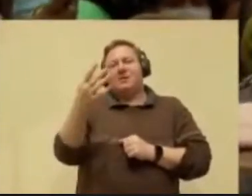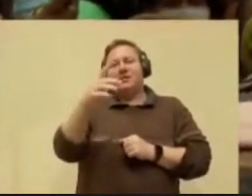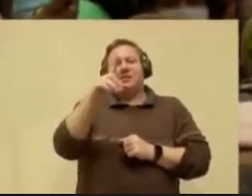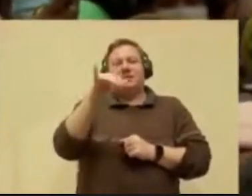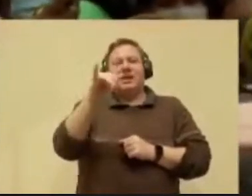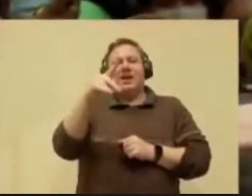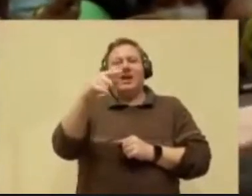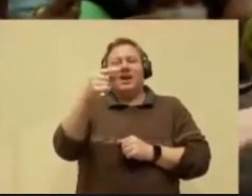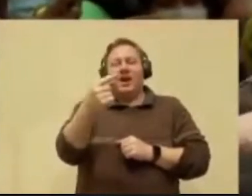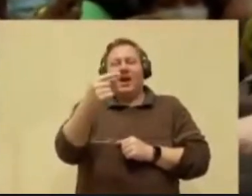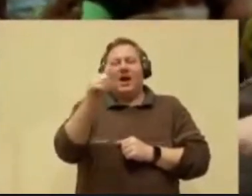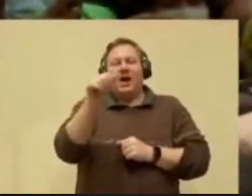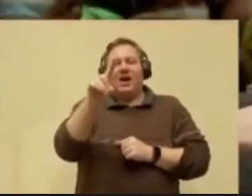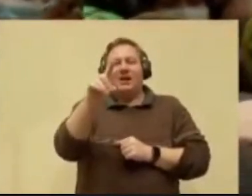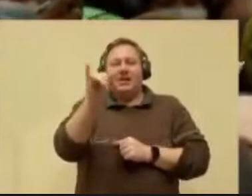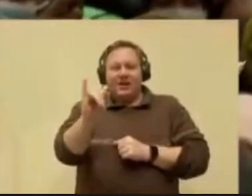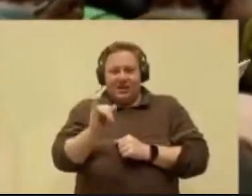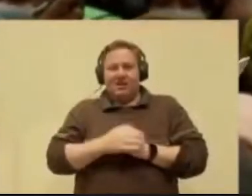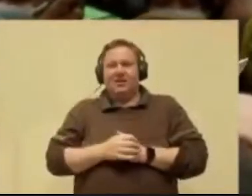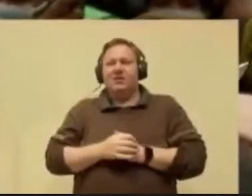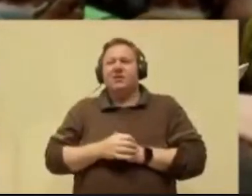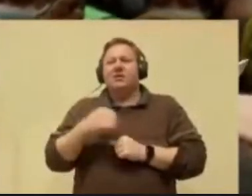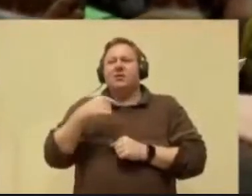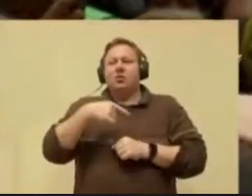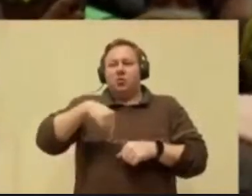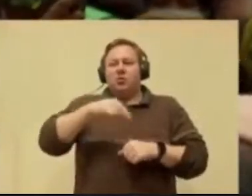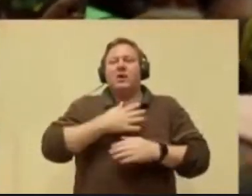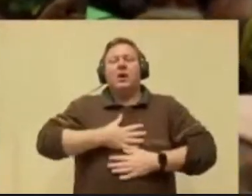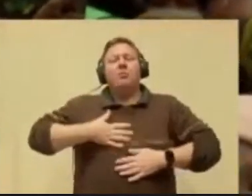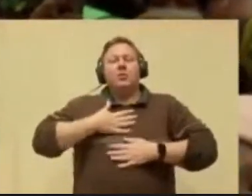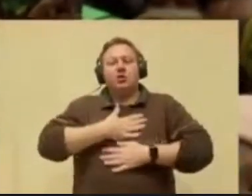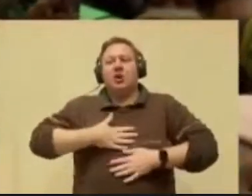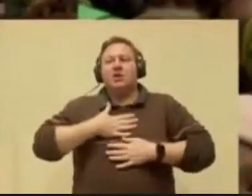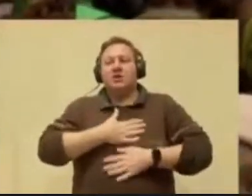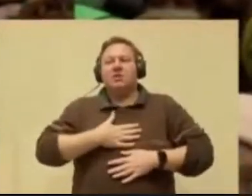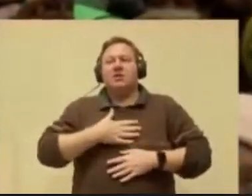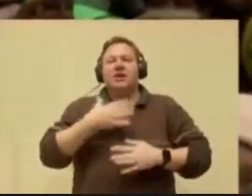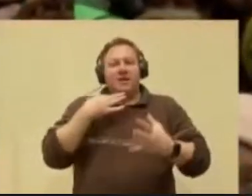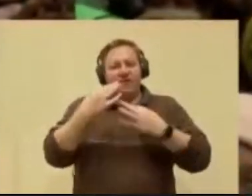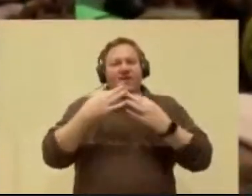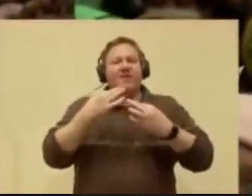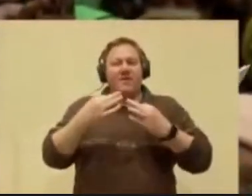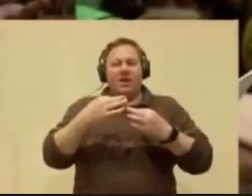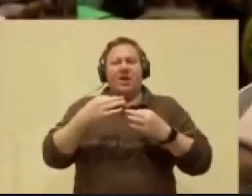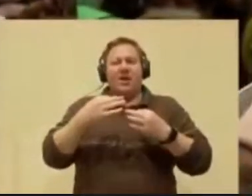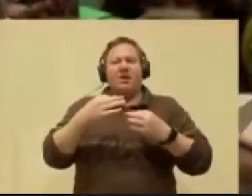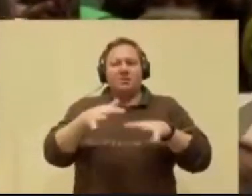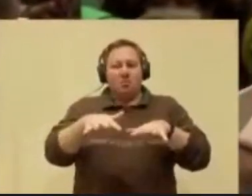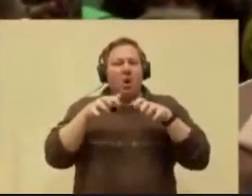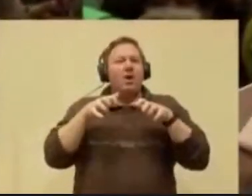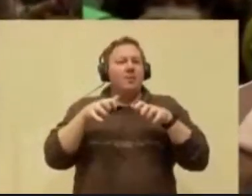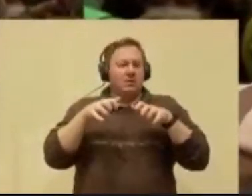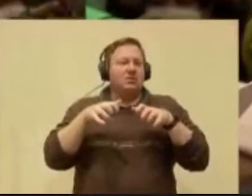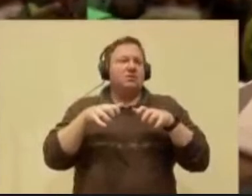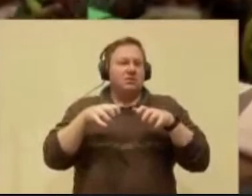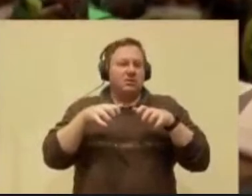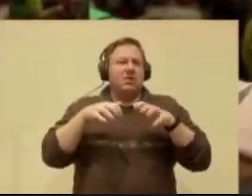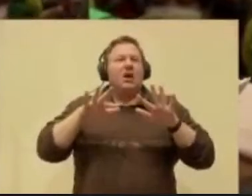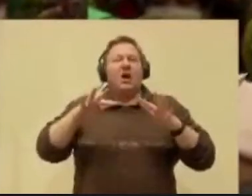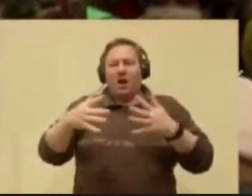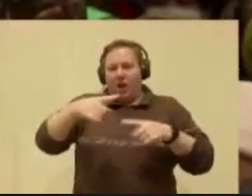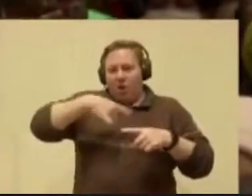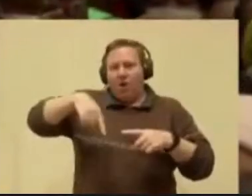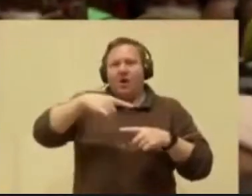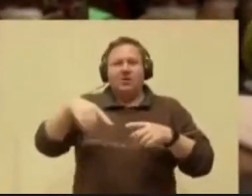and we appreciate that you always invite us in parliament and you allow also us to participate to always